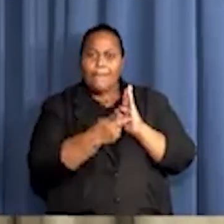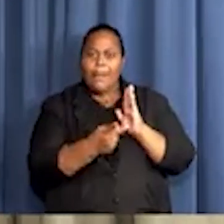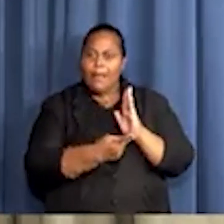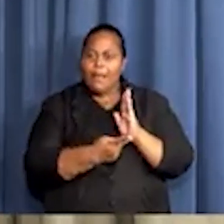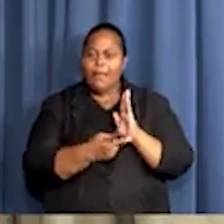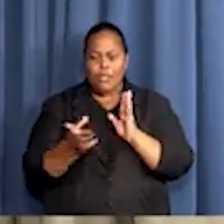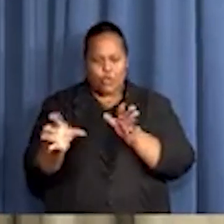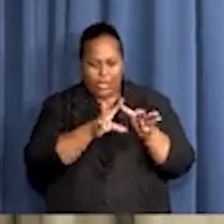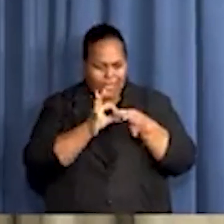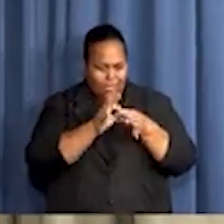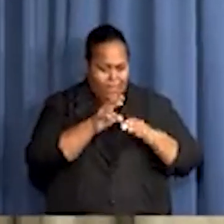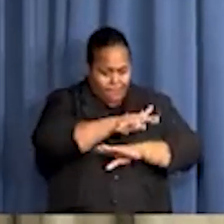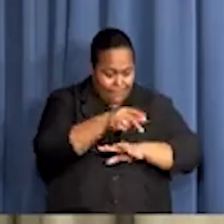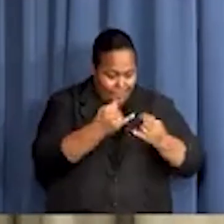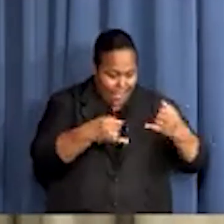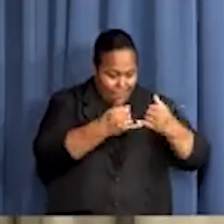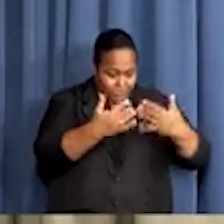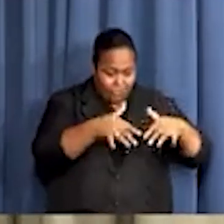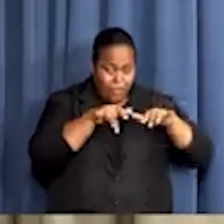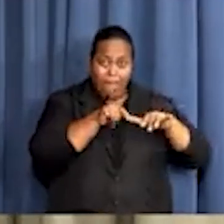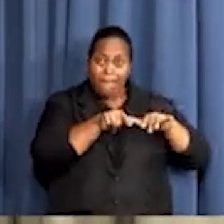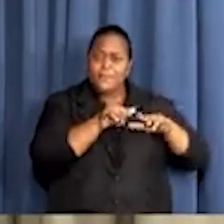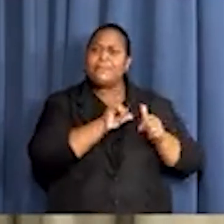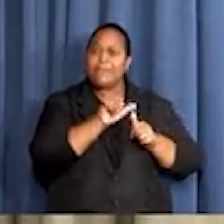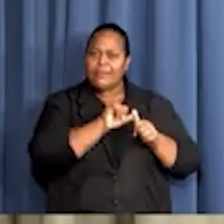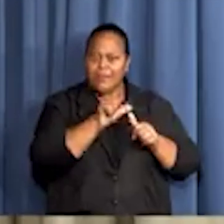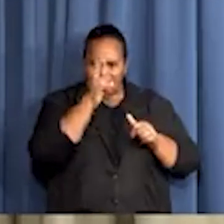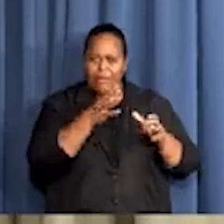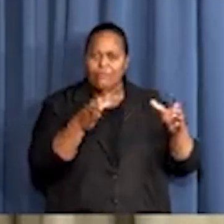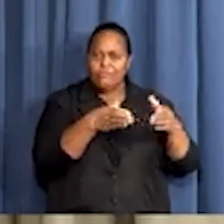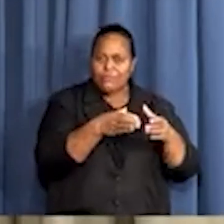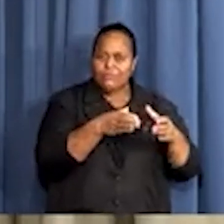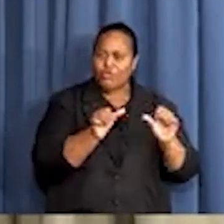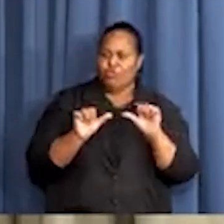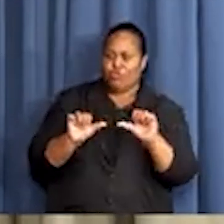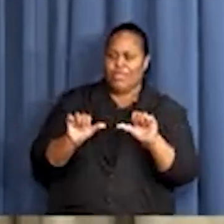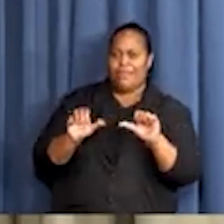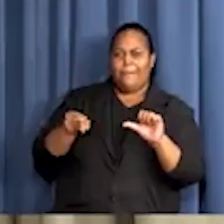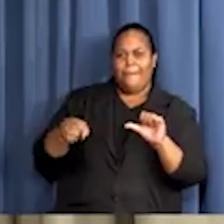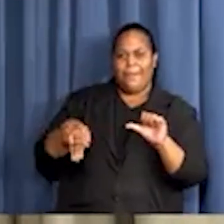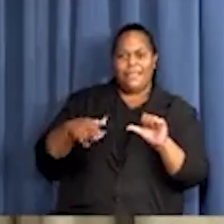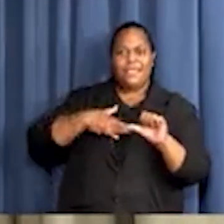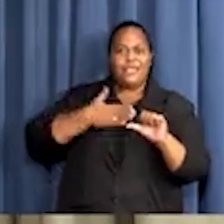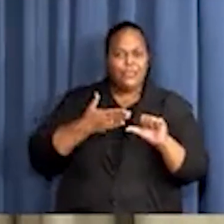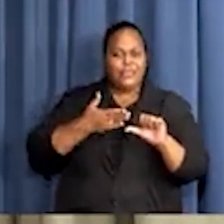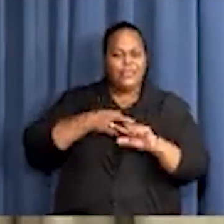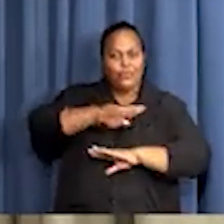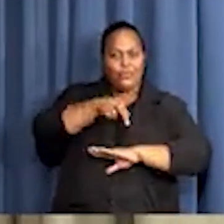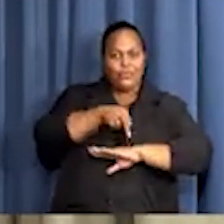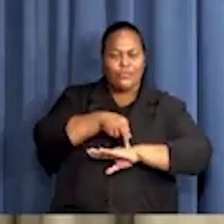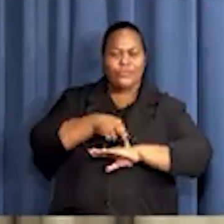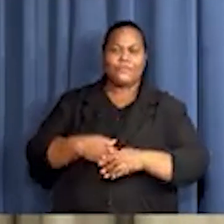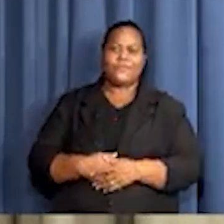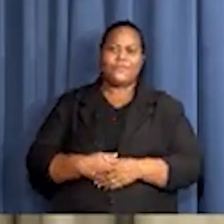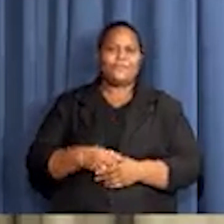Islands Forum is better placed to protect the interests of the members and the region than